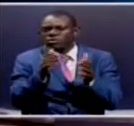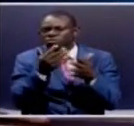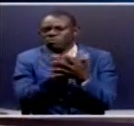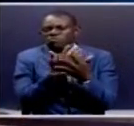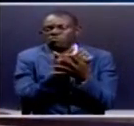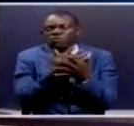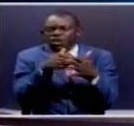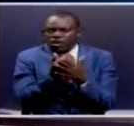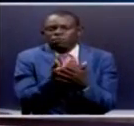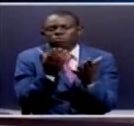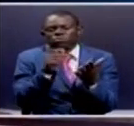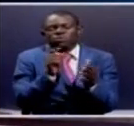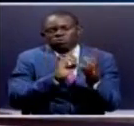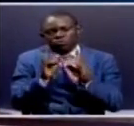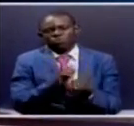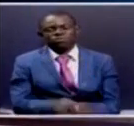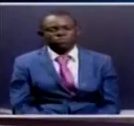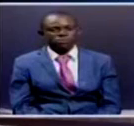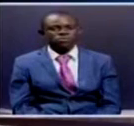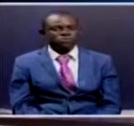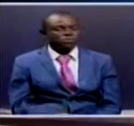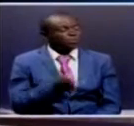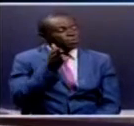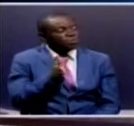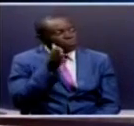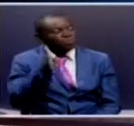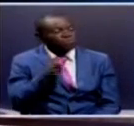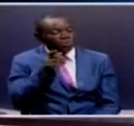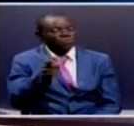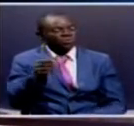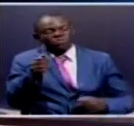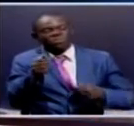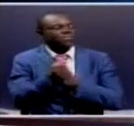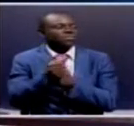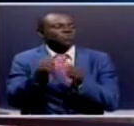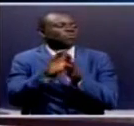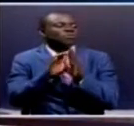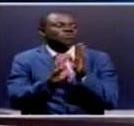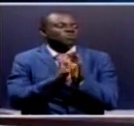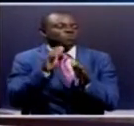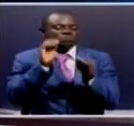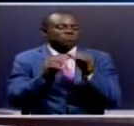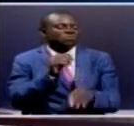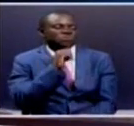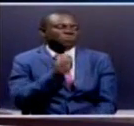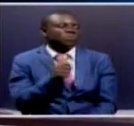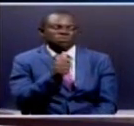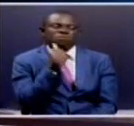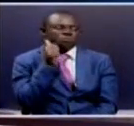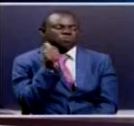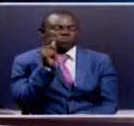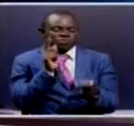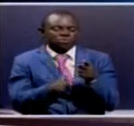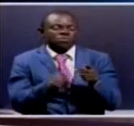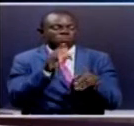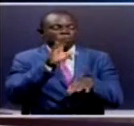mentioned. Of course, UPND has already stated. The three church mother bodies have already stated they're not part of it. They don't believe in it. So, will it be credible?